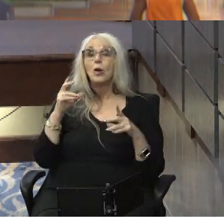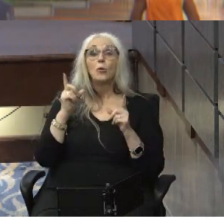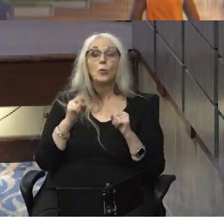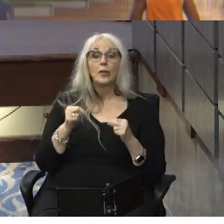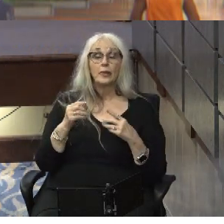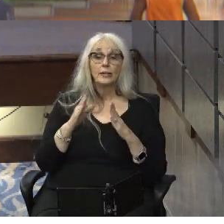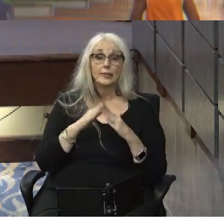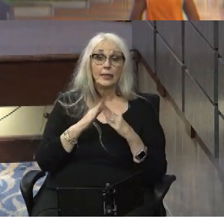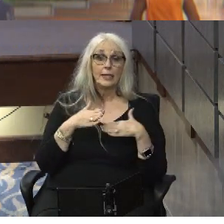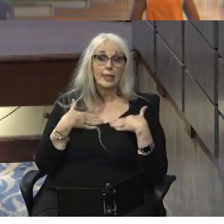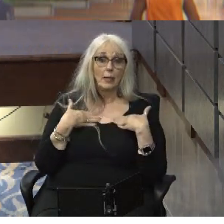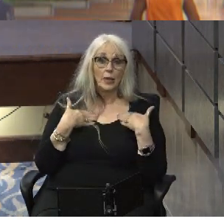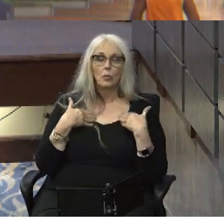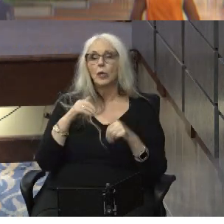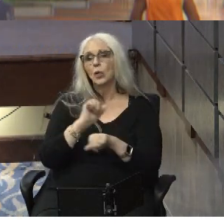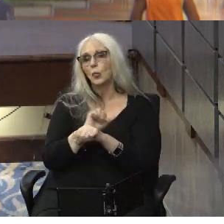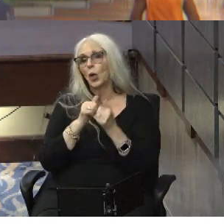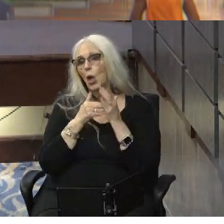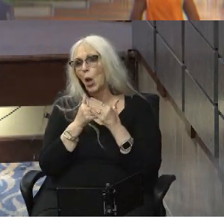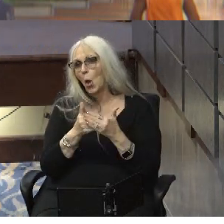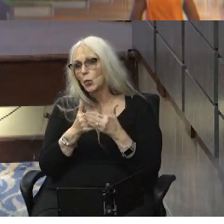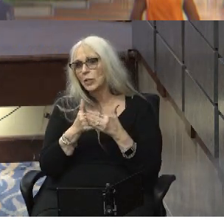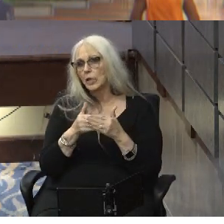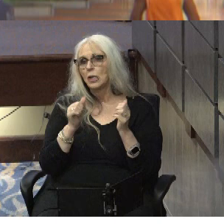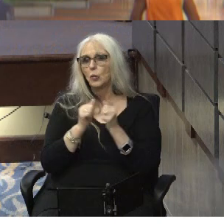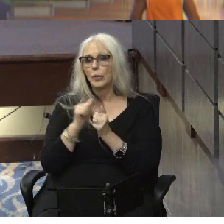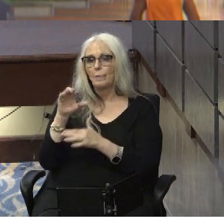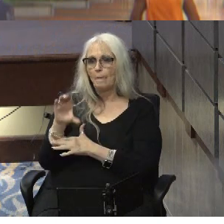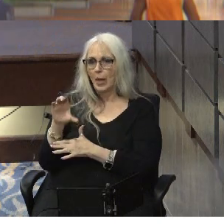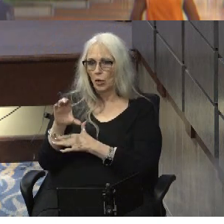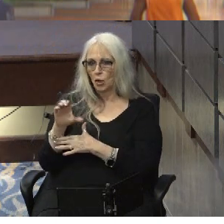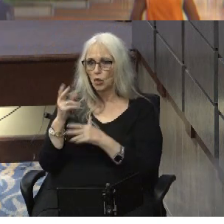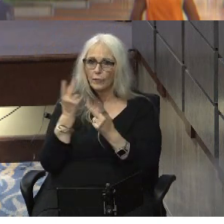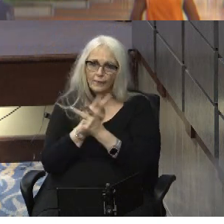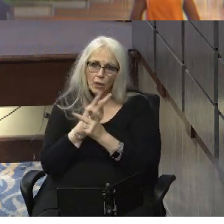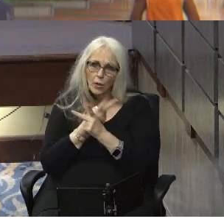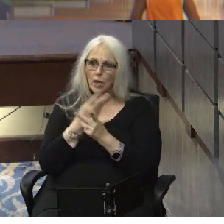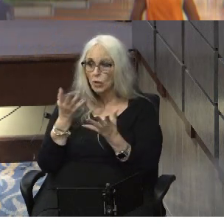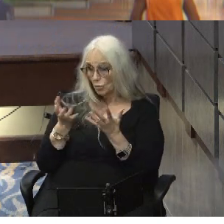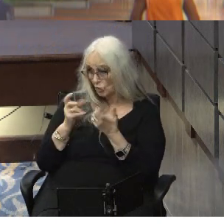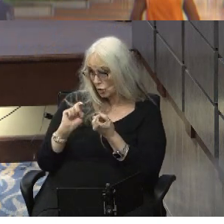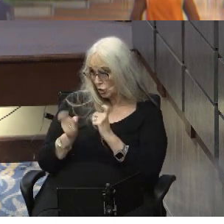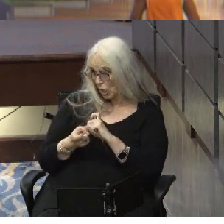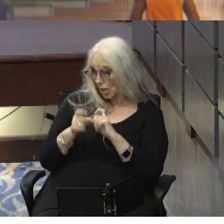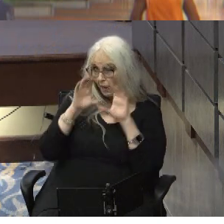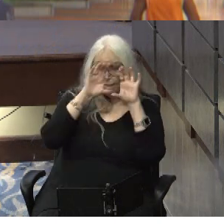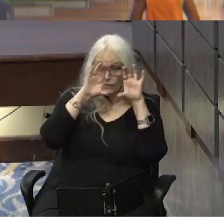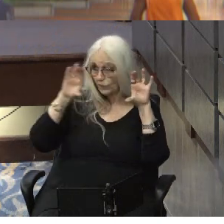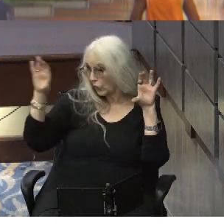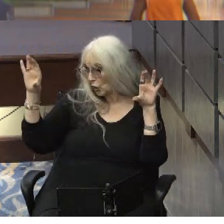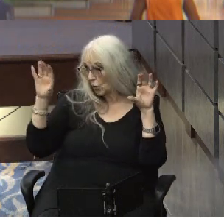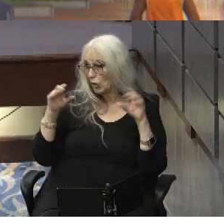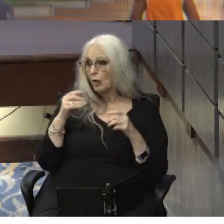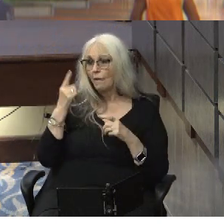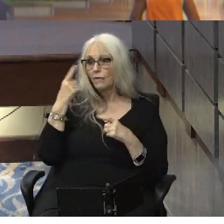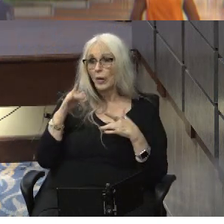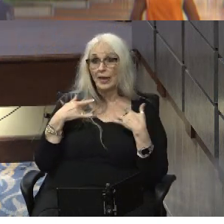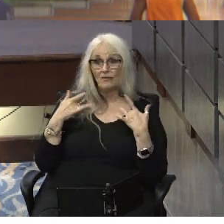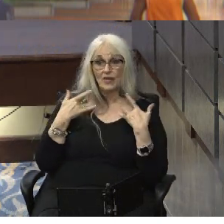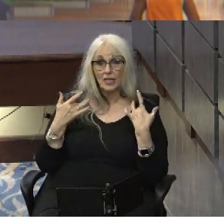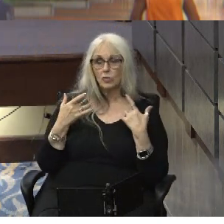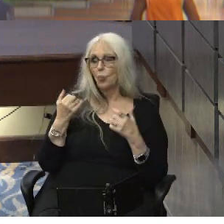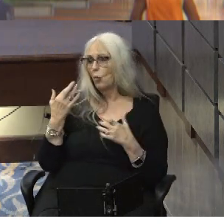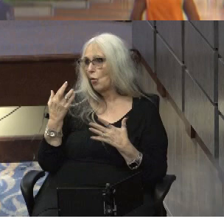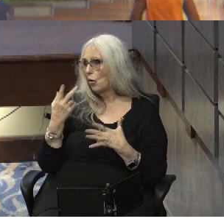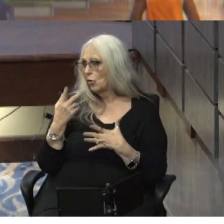work more closely and collaboratively with Baylor, we can figure out, do they want to change out those vertical banners for events? What would they want